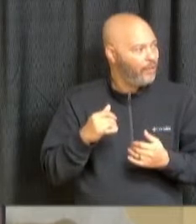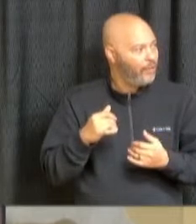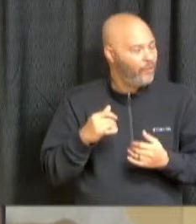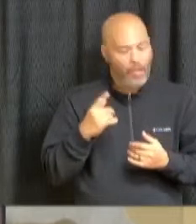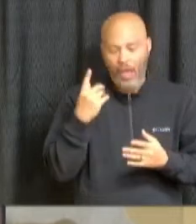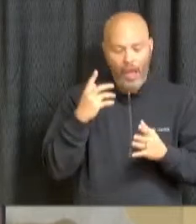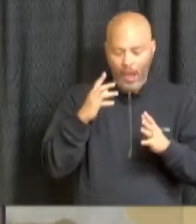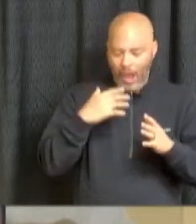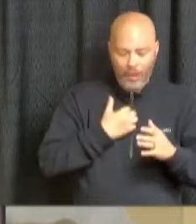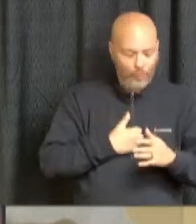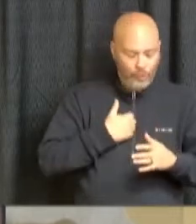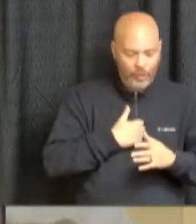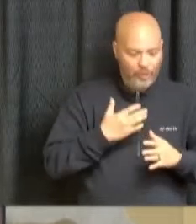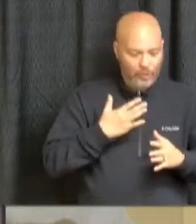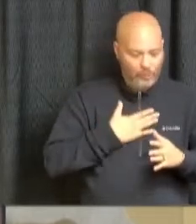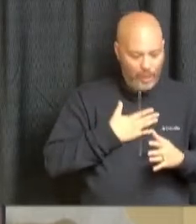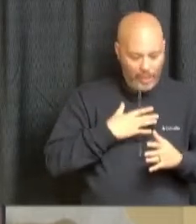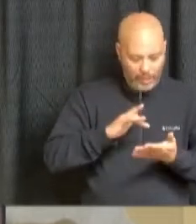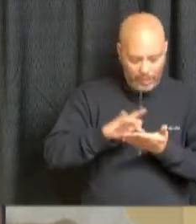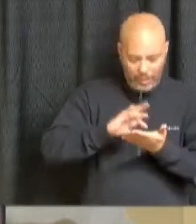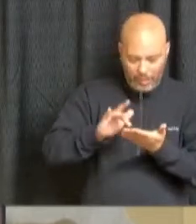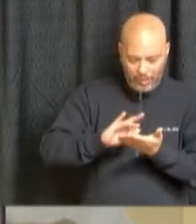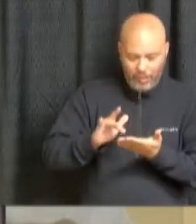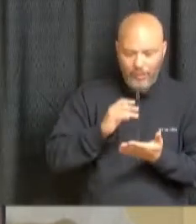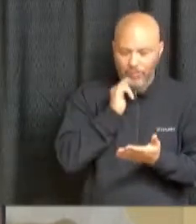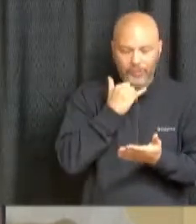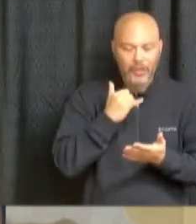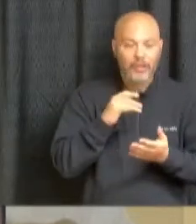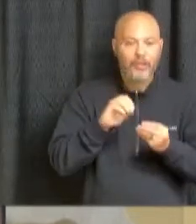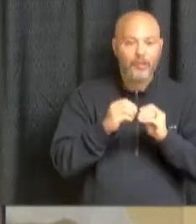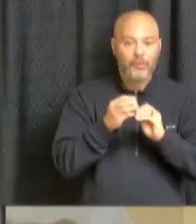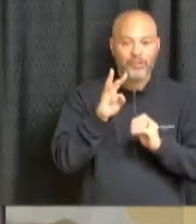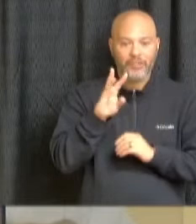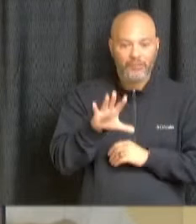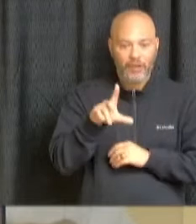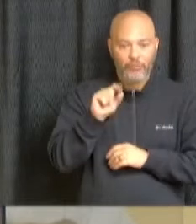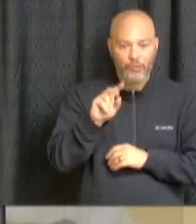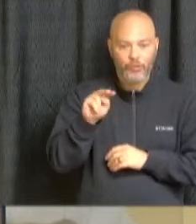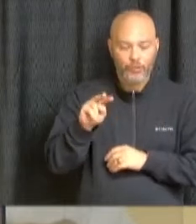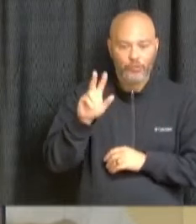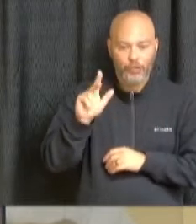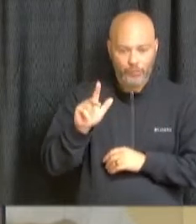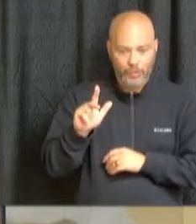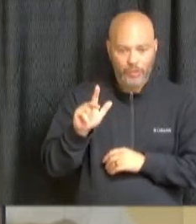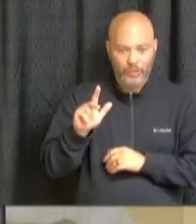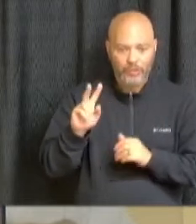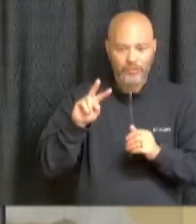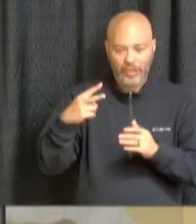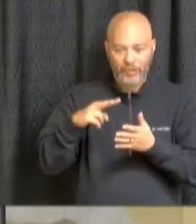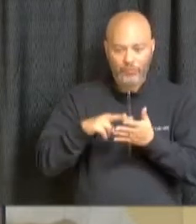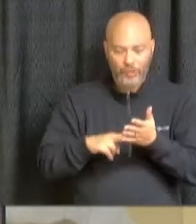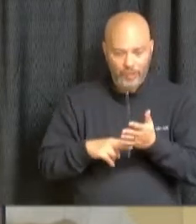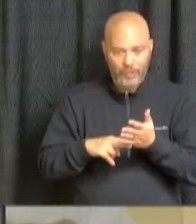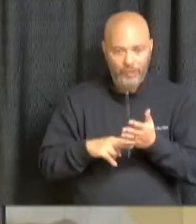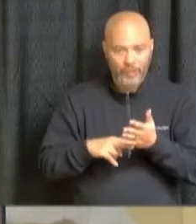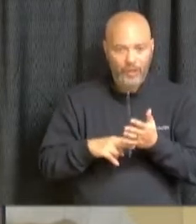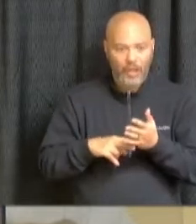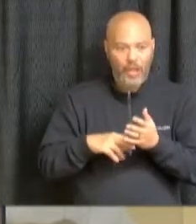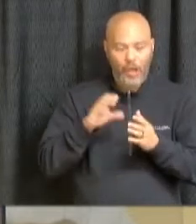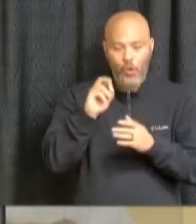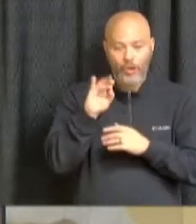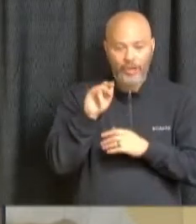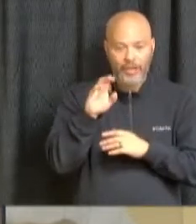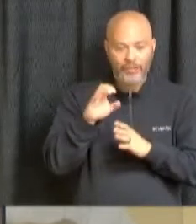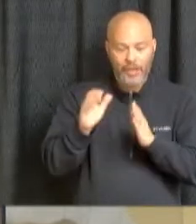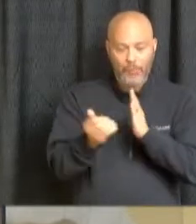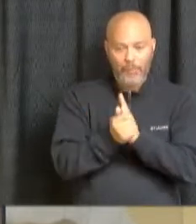Hold on one second. I apologize. I'm having to flip back and forth here. Ordinance 65, 2022-23, second reading. An